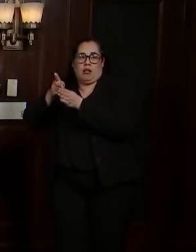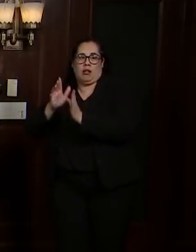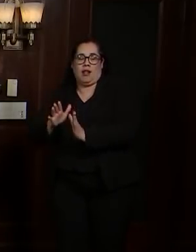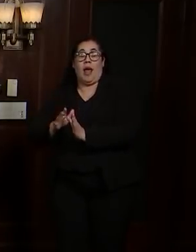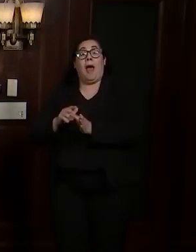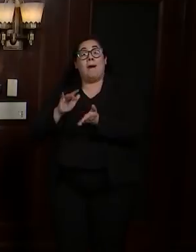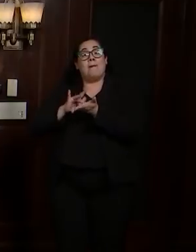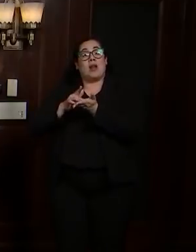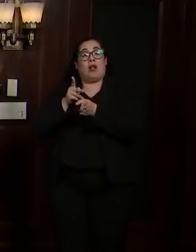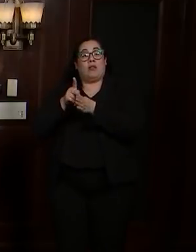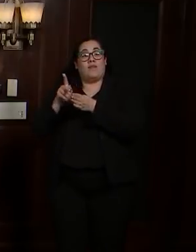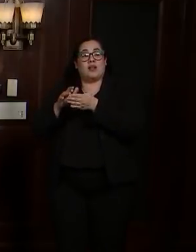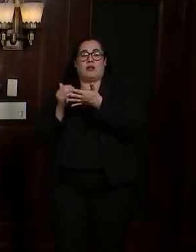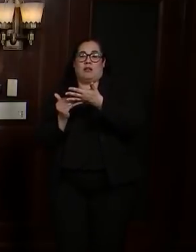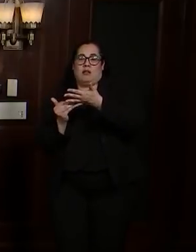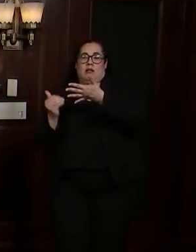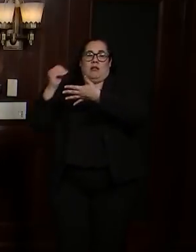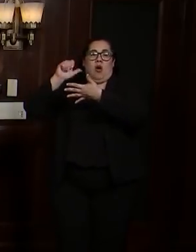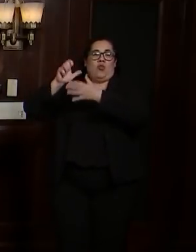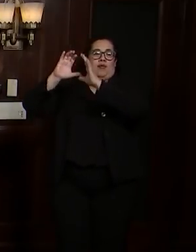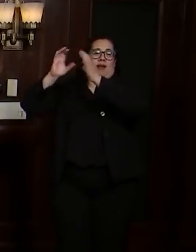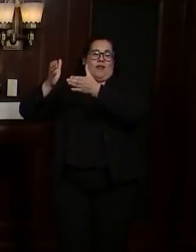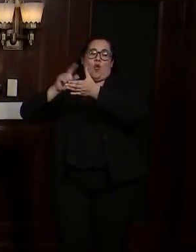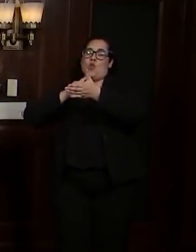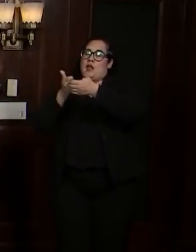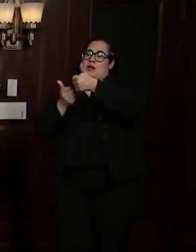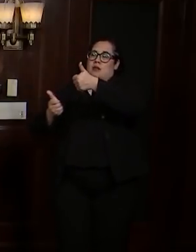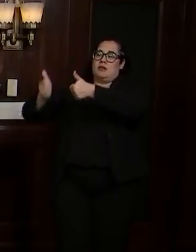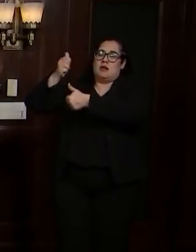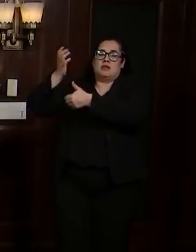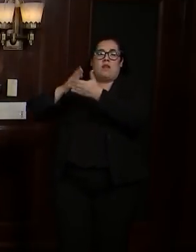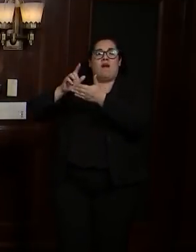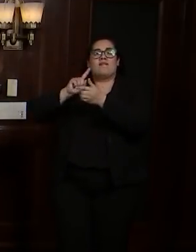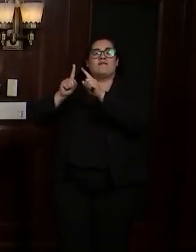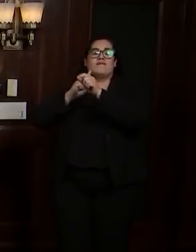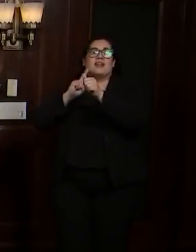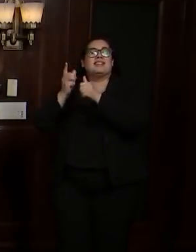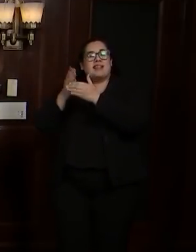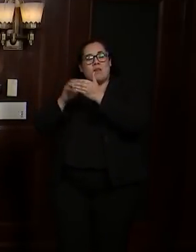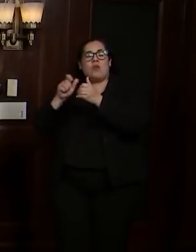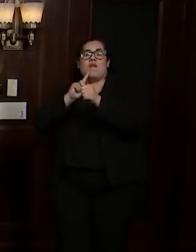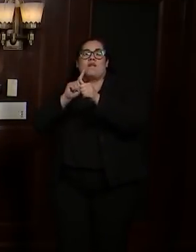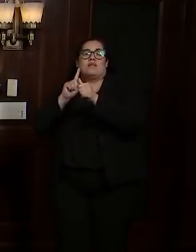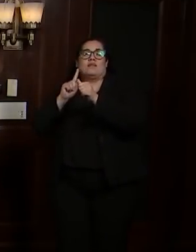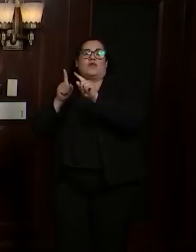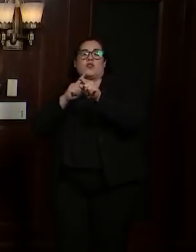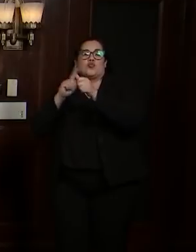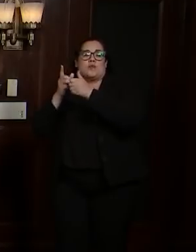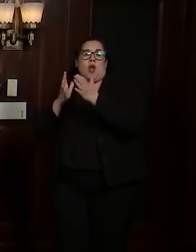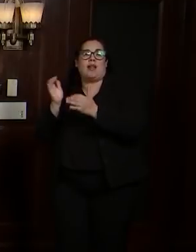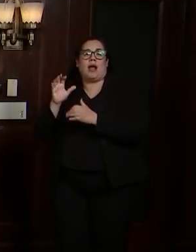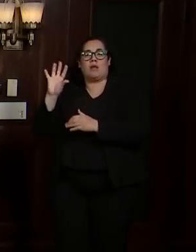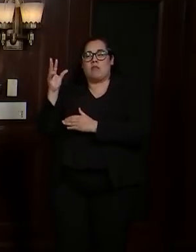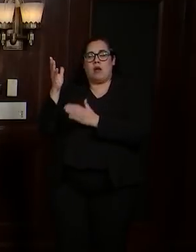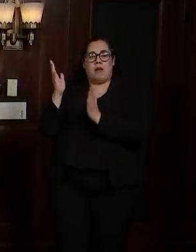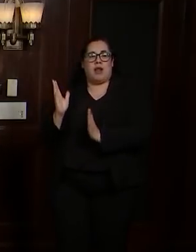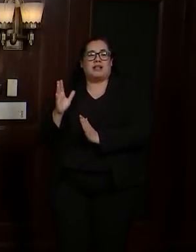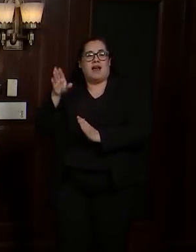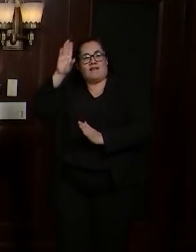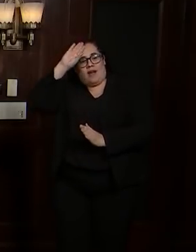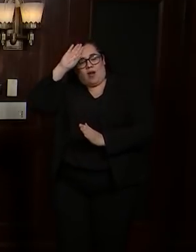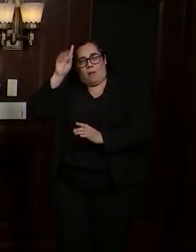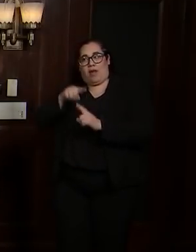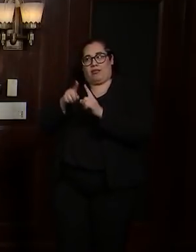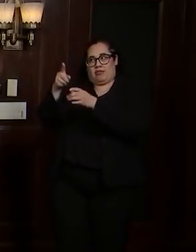They're definitely at the top of this heap together with some of the first responders that essentially do medical work, like our paramedics and firefighters.